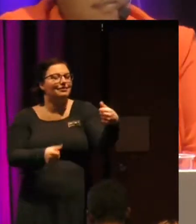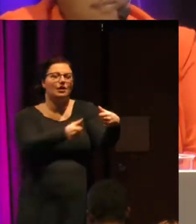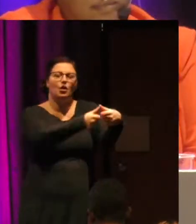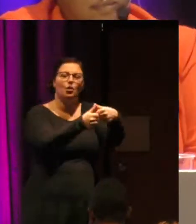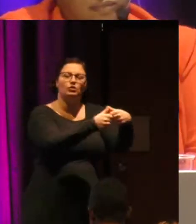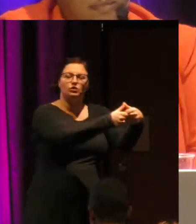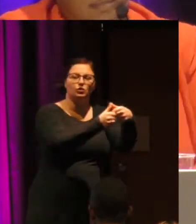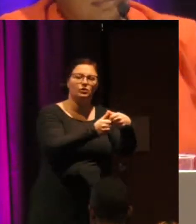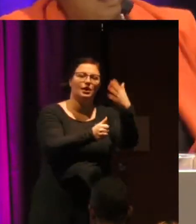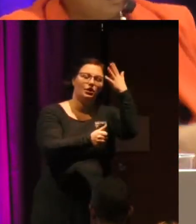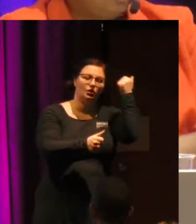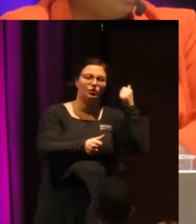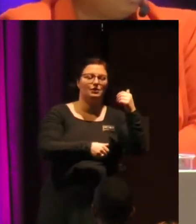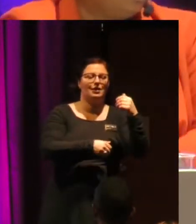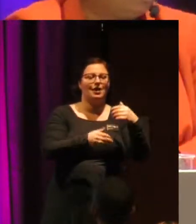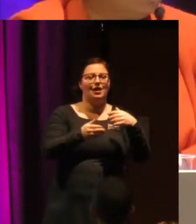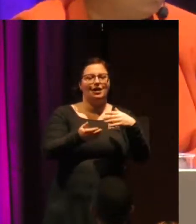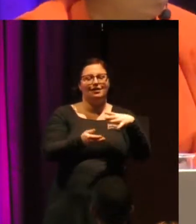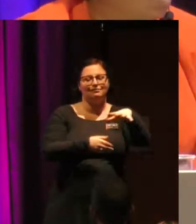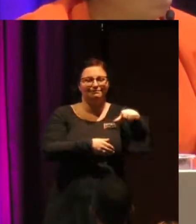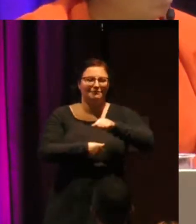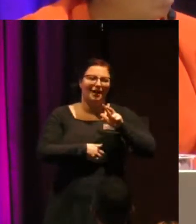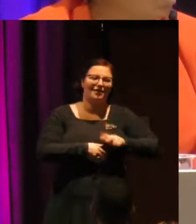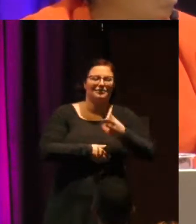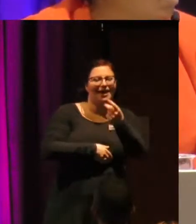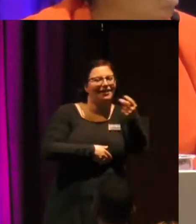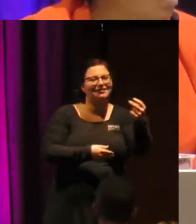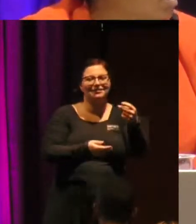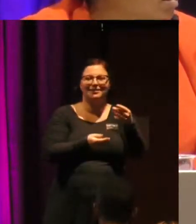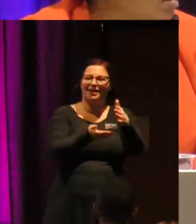to take other parts and try to